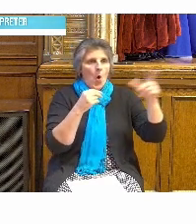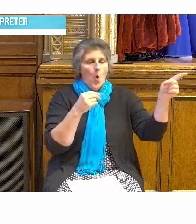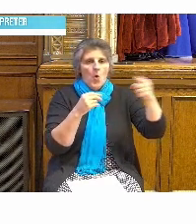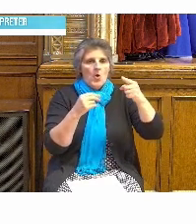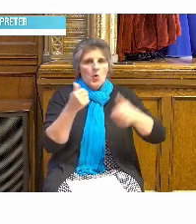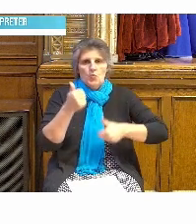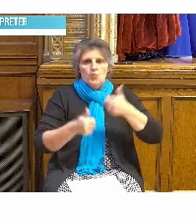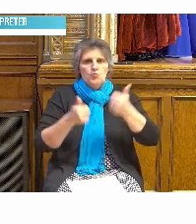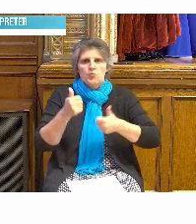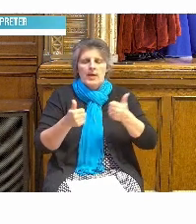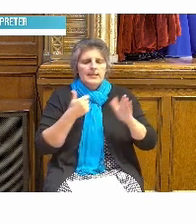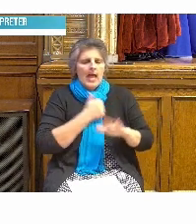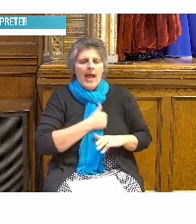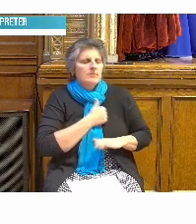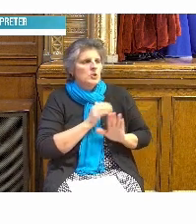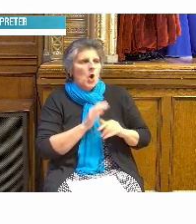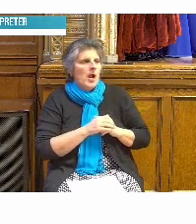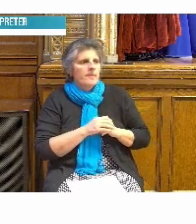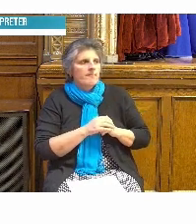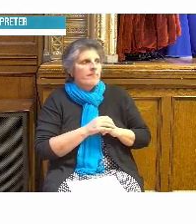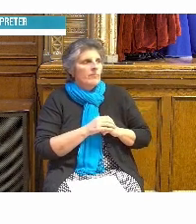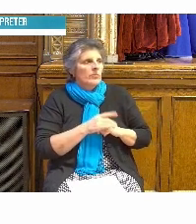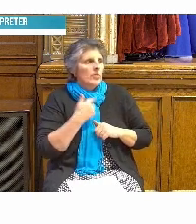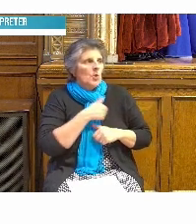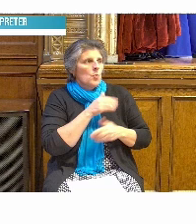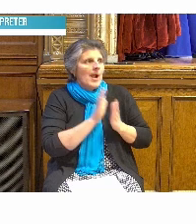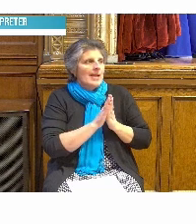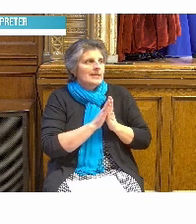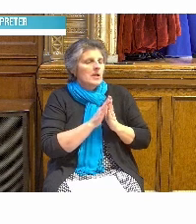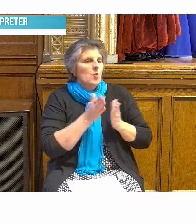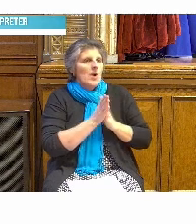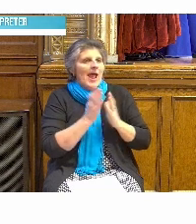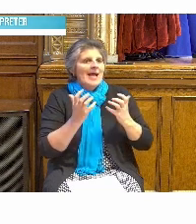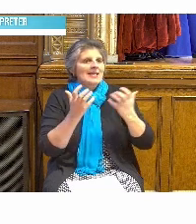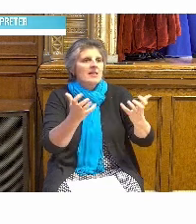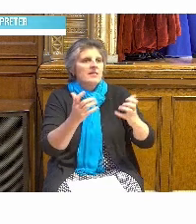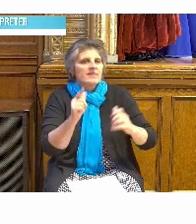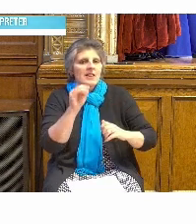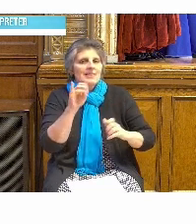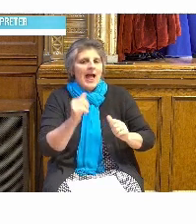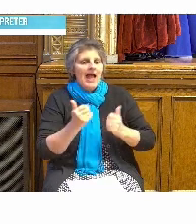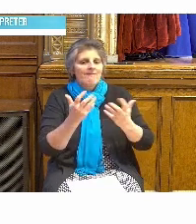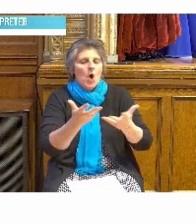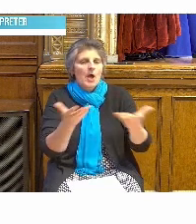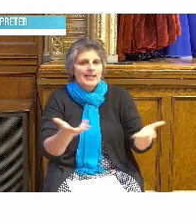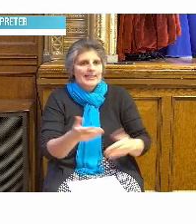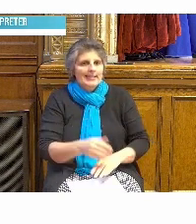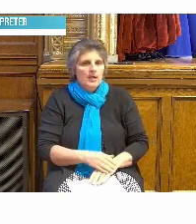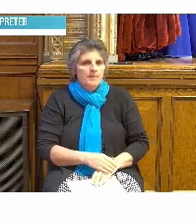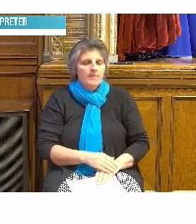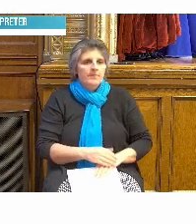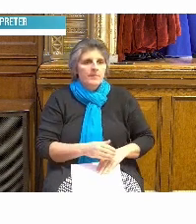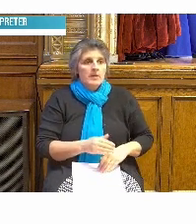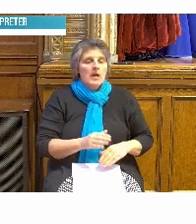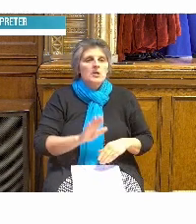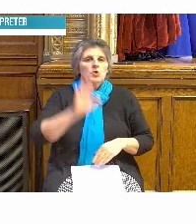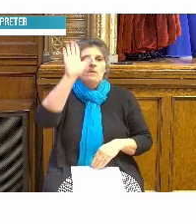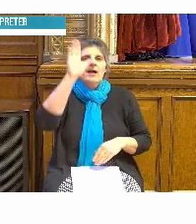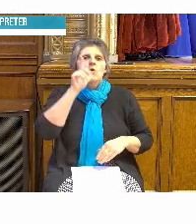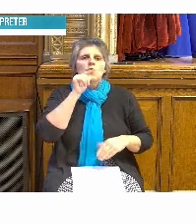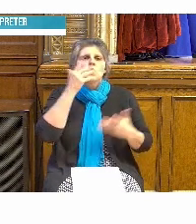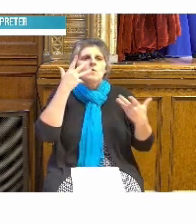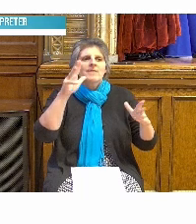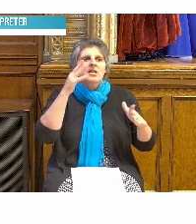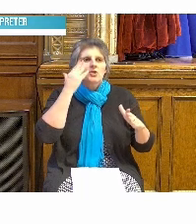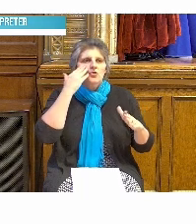So I'm sorry, Lynn. We're polling I'm the asking the audience. live audience here. Oh, If by show of hands, how many